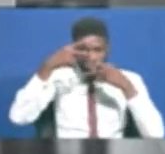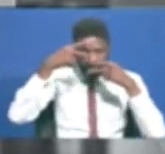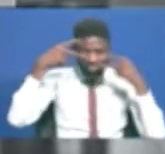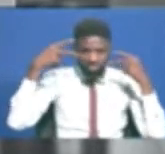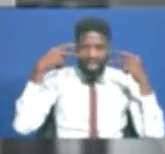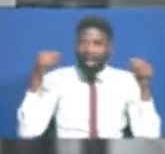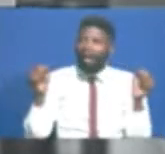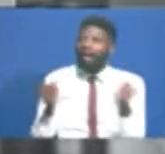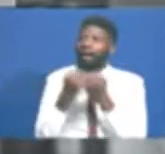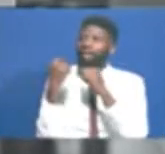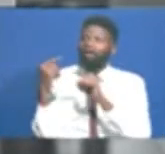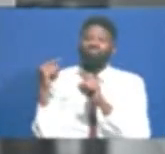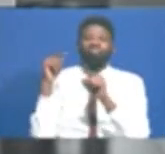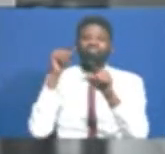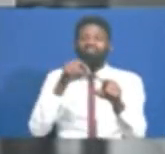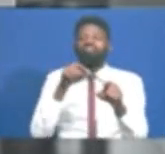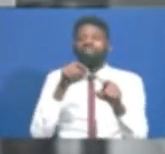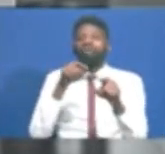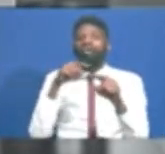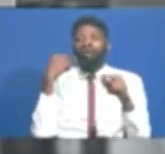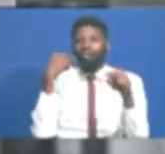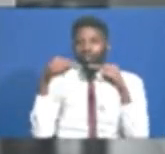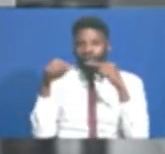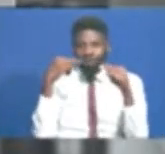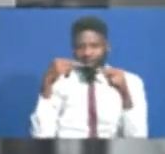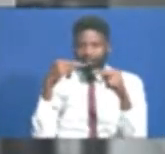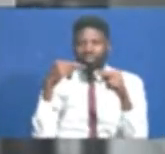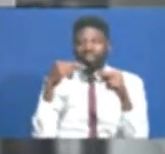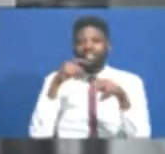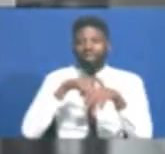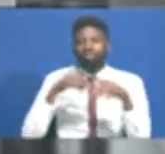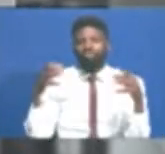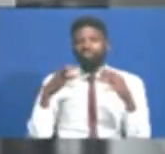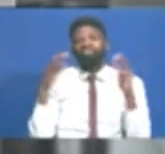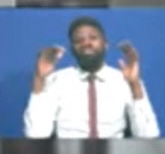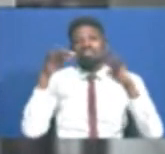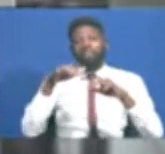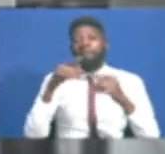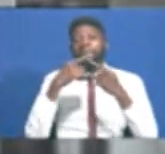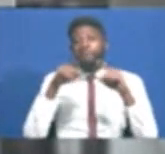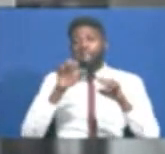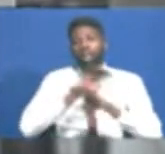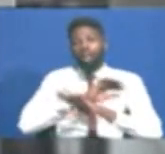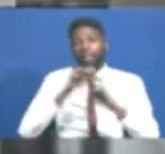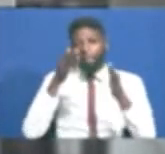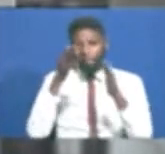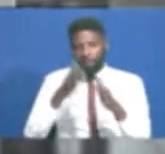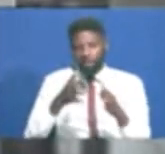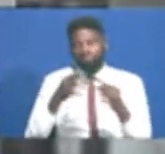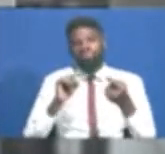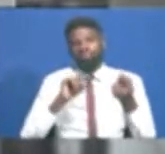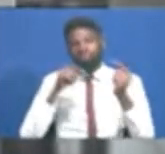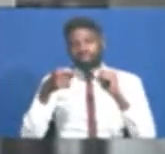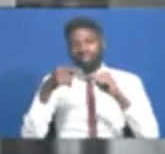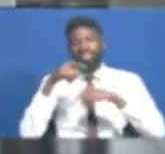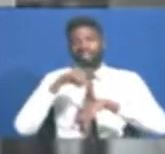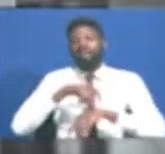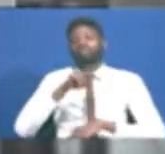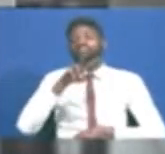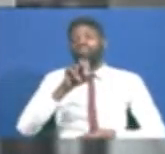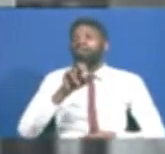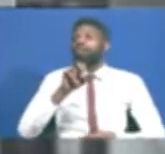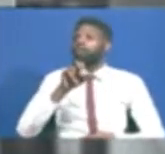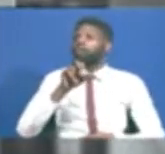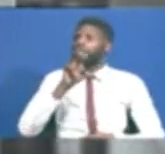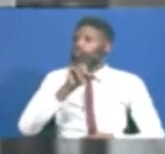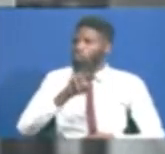Hotel where the officials had convened. None of the assembled statesmen were harmed. Early in 2022, Ongeri